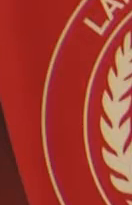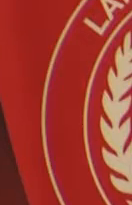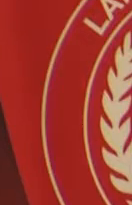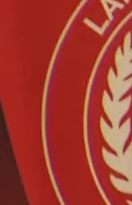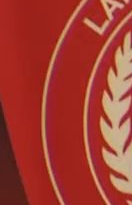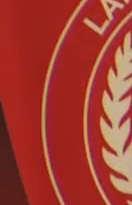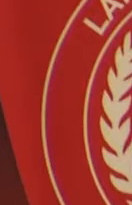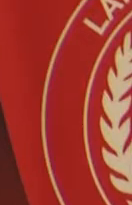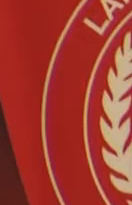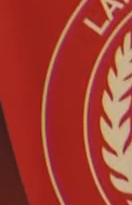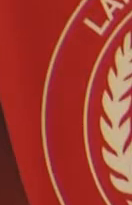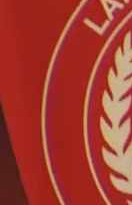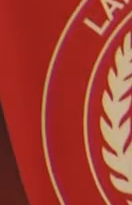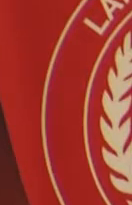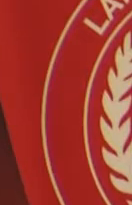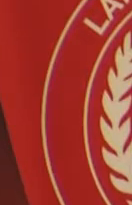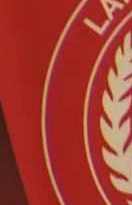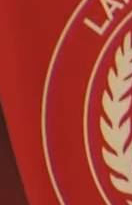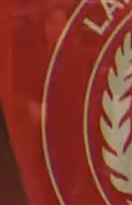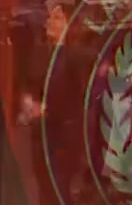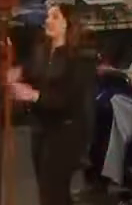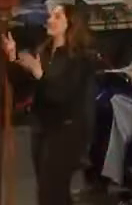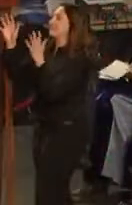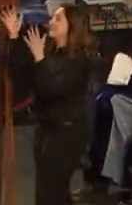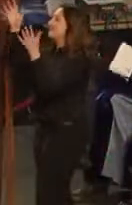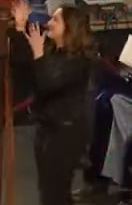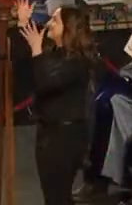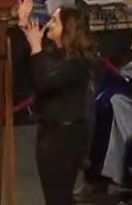invite her to come forward.